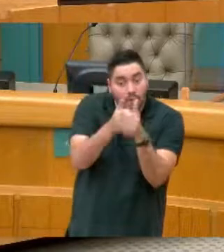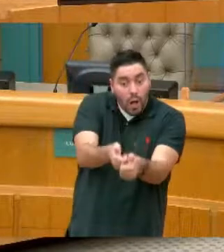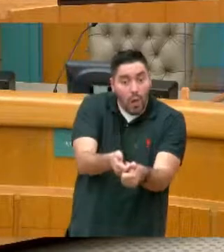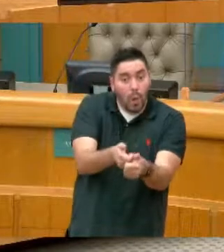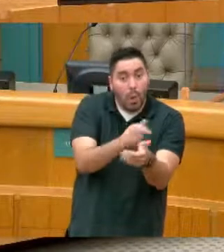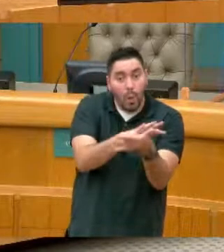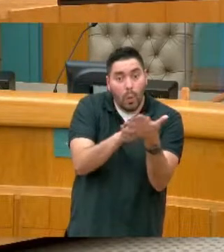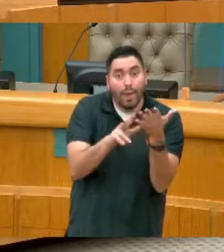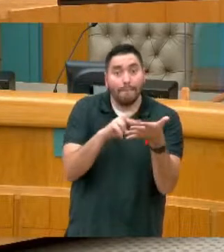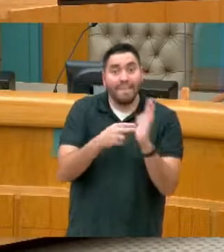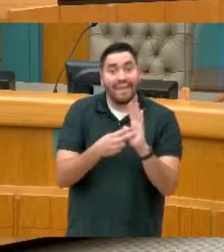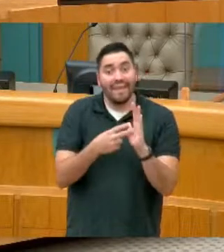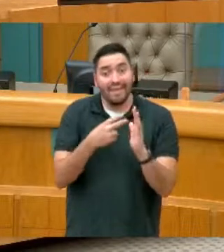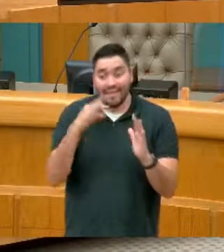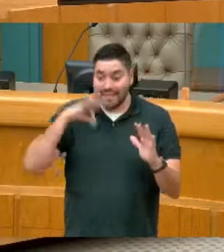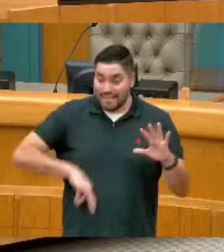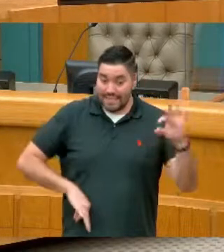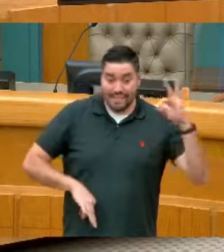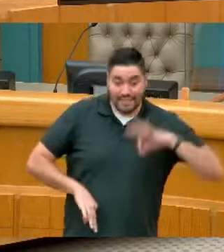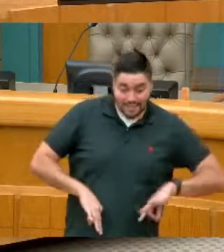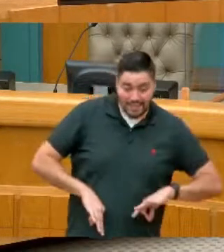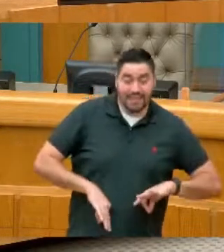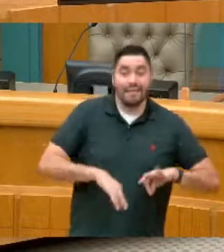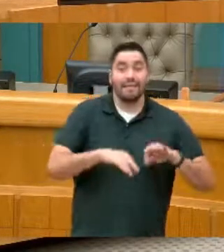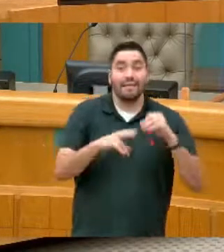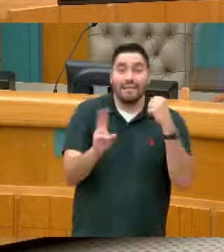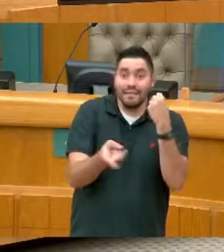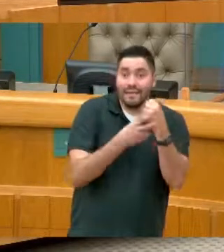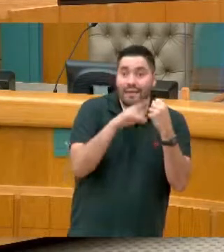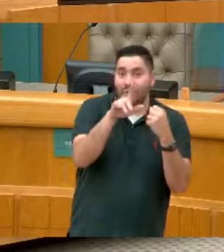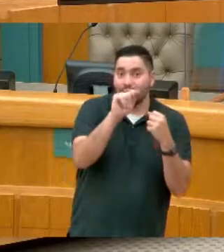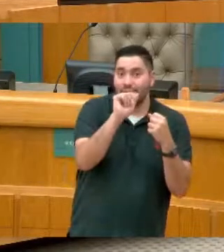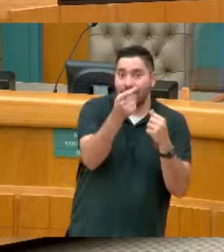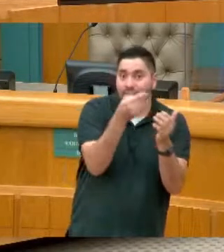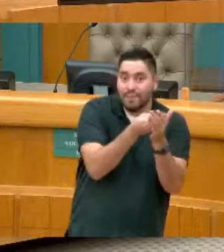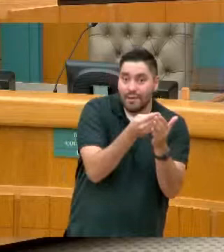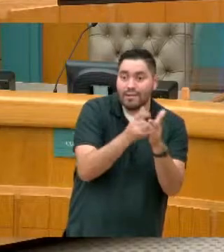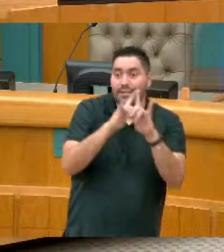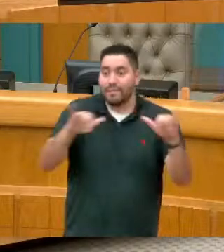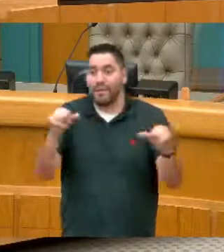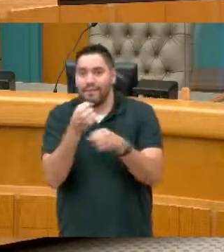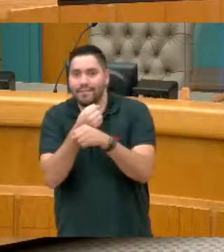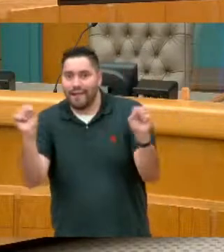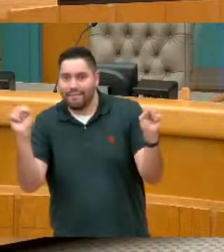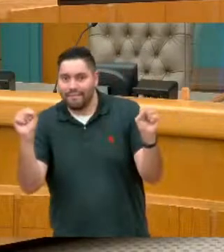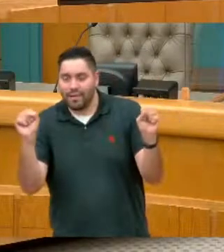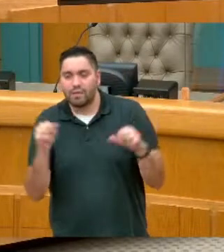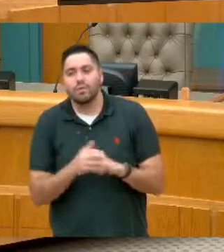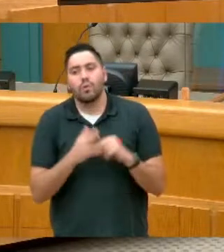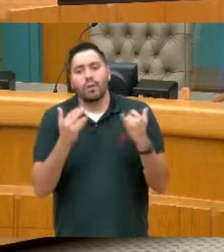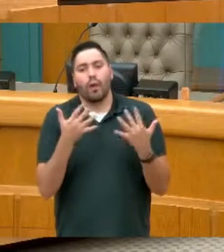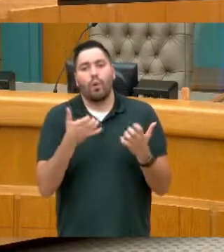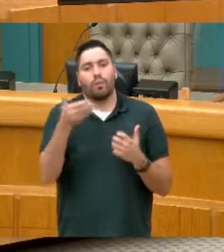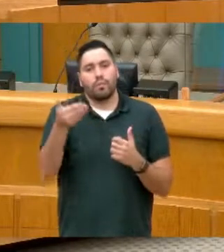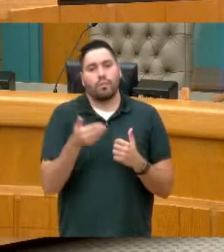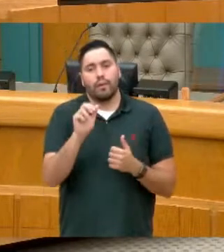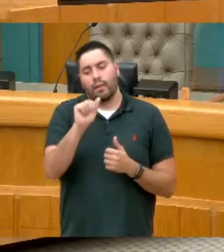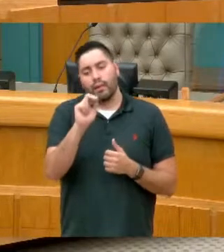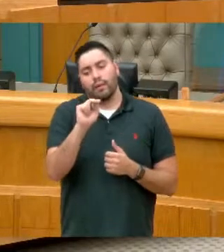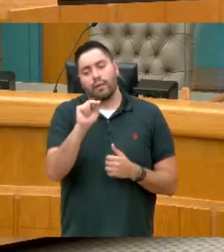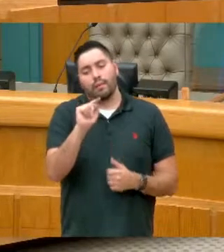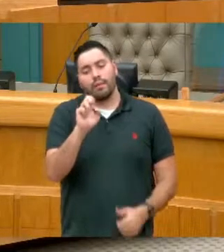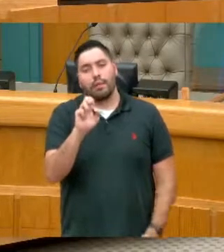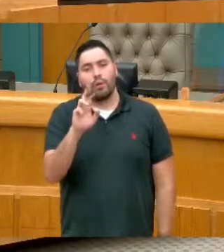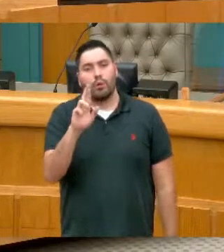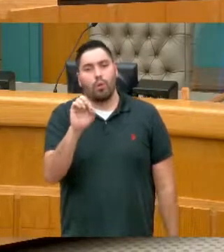quotas inside in the bars and restaurants. And so enforcement costs money, and so you can save yourself